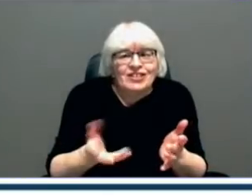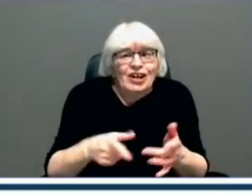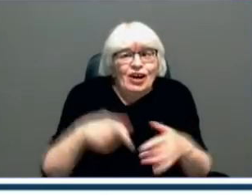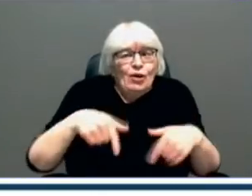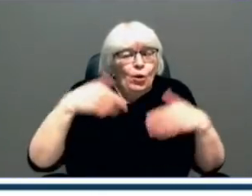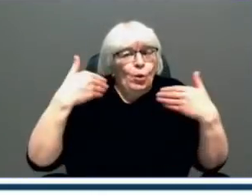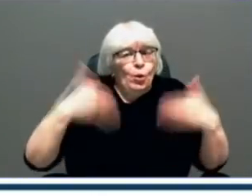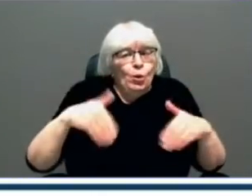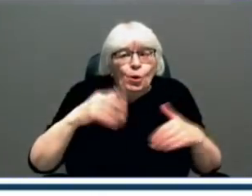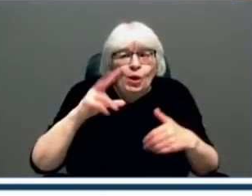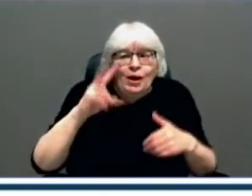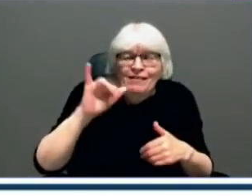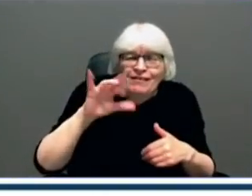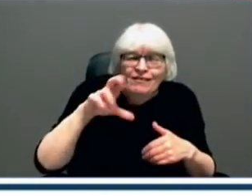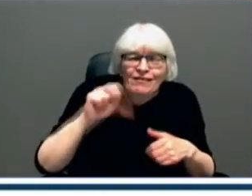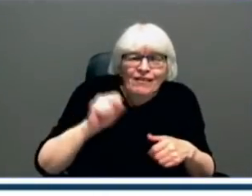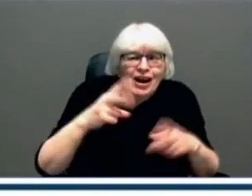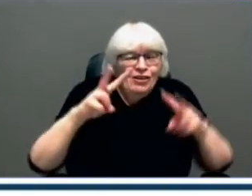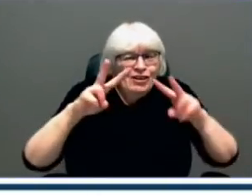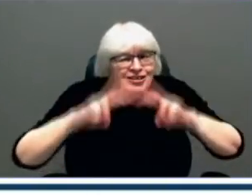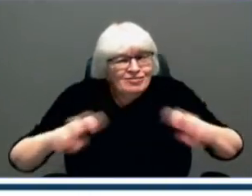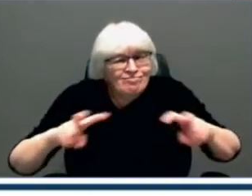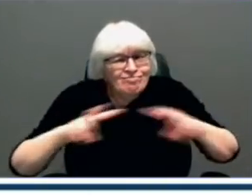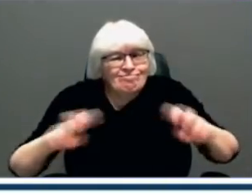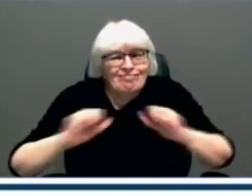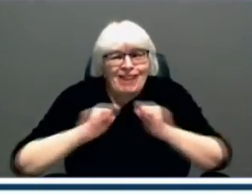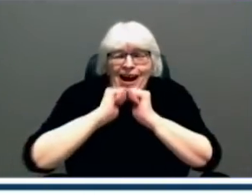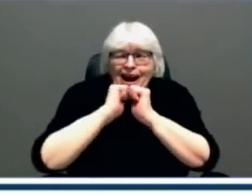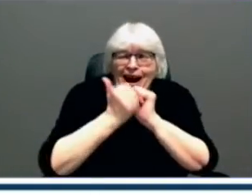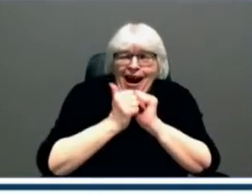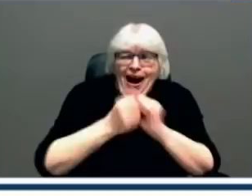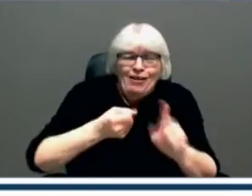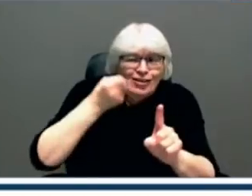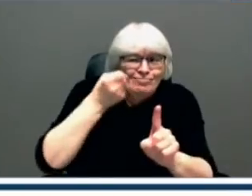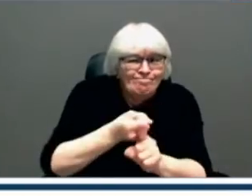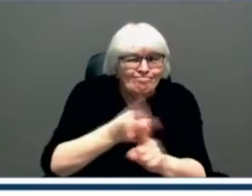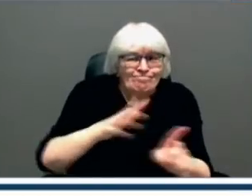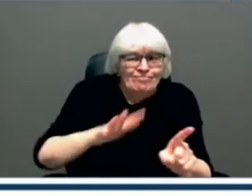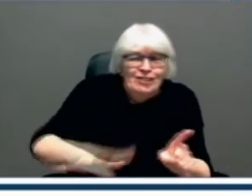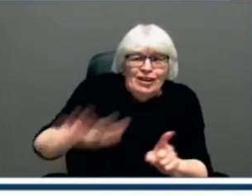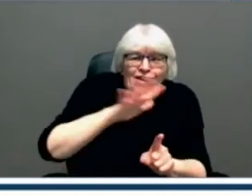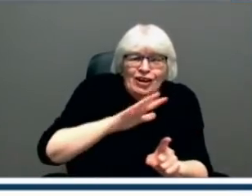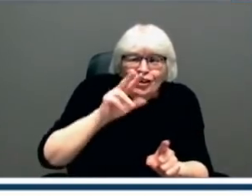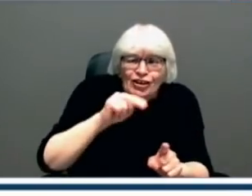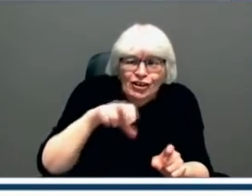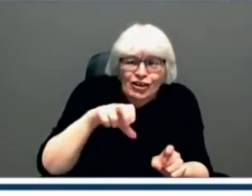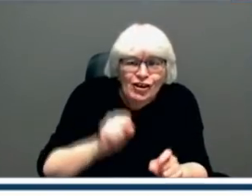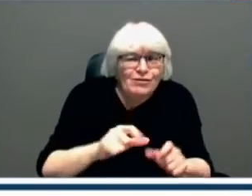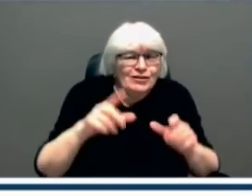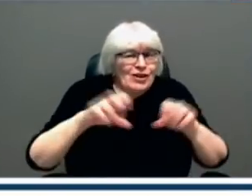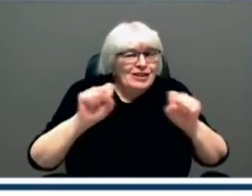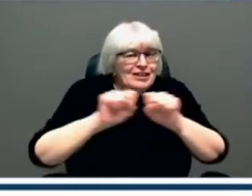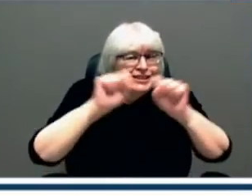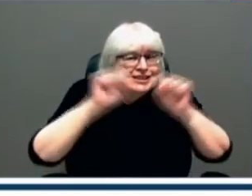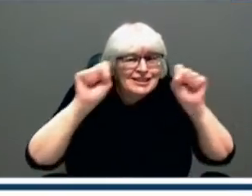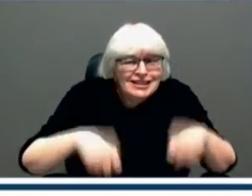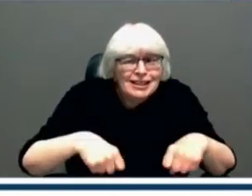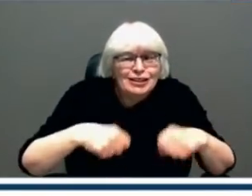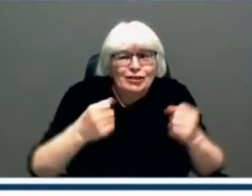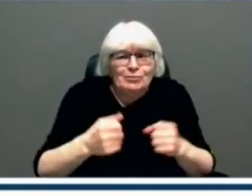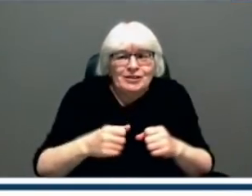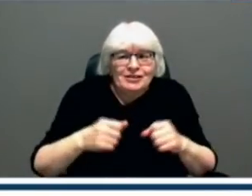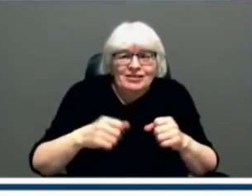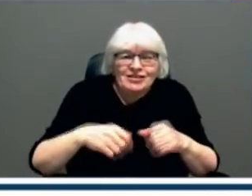Scotia based on the data that were available to us while we were building those systems and that capacity. And the goal for a lot of